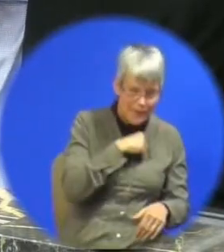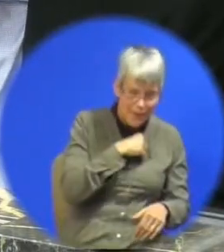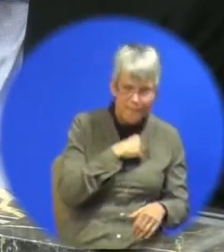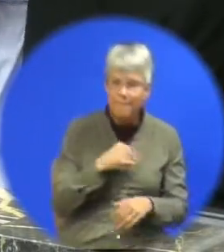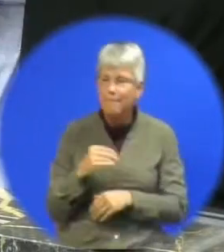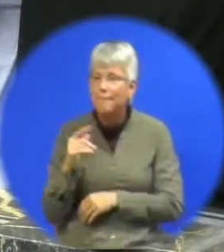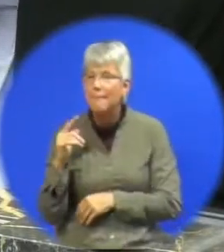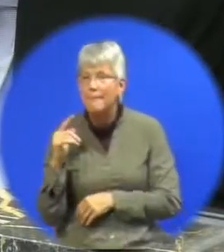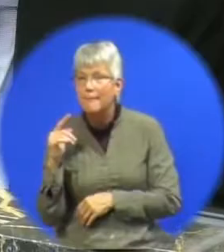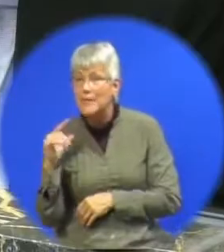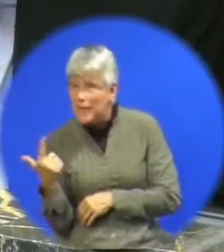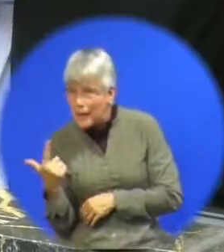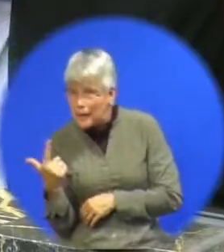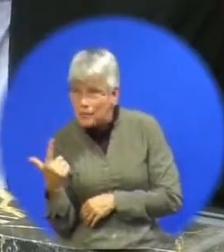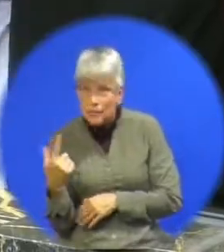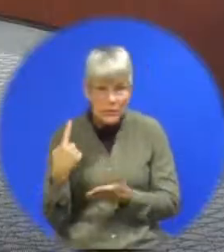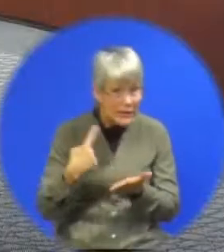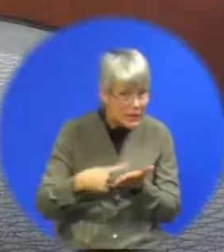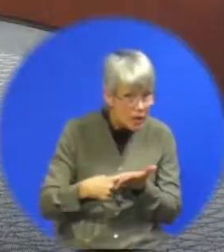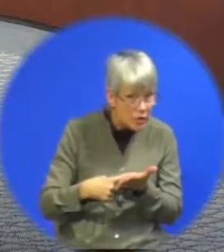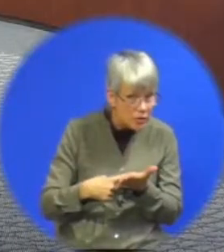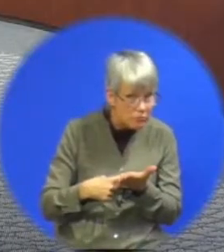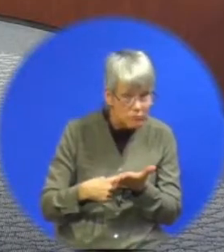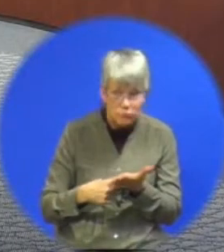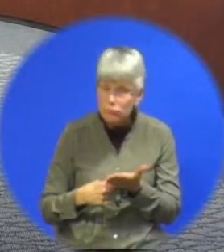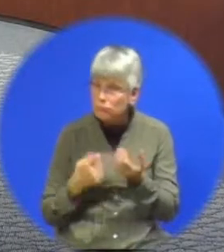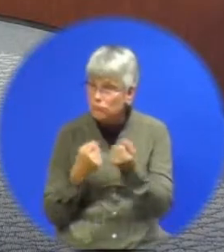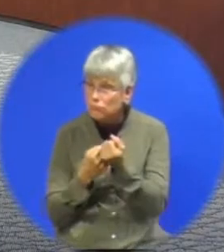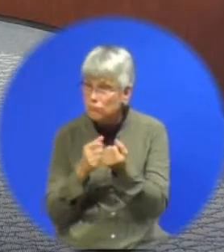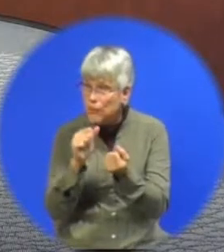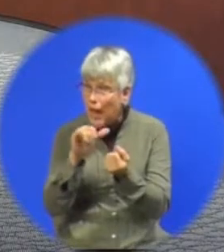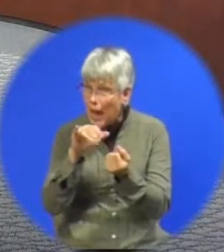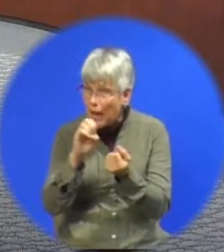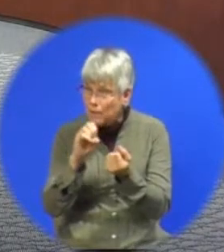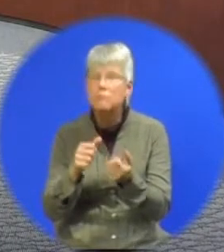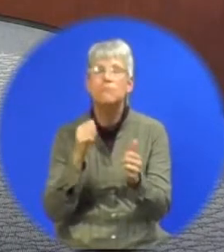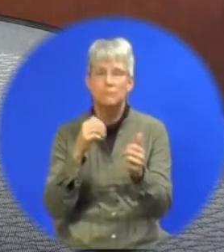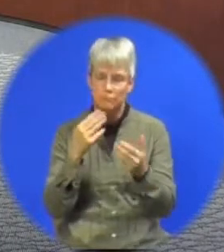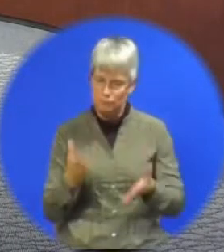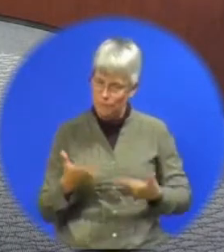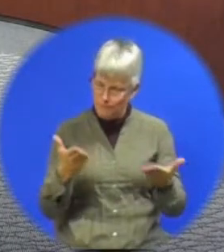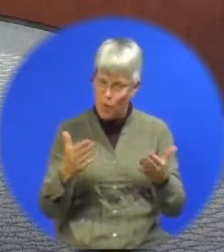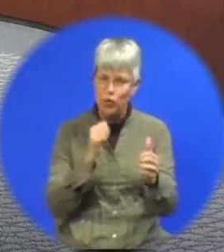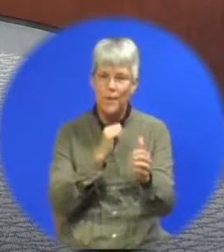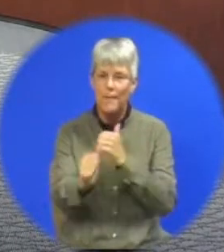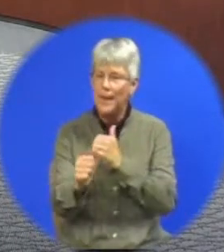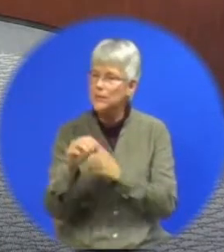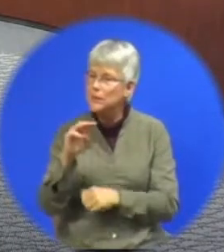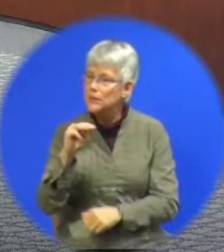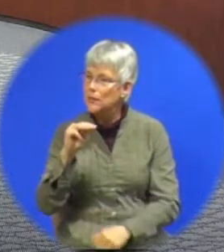Second. Any discussion? All in favor say aye. Aye. Motion passes. Mayor Pro Tem?